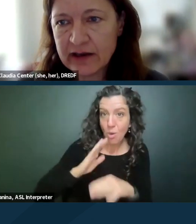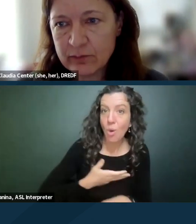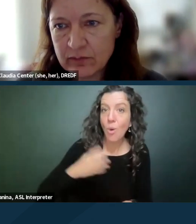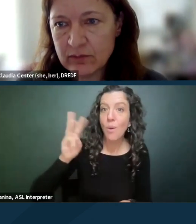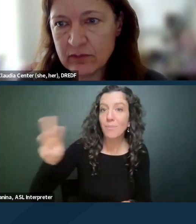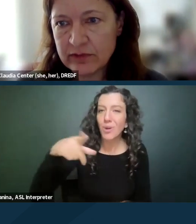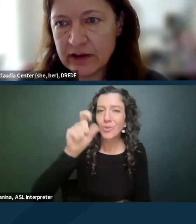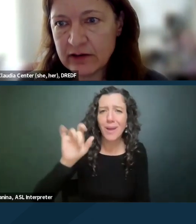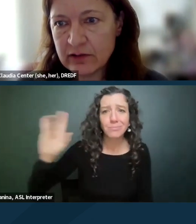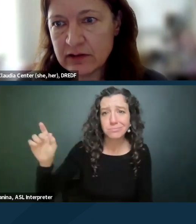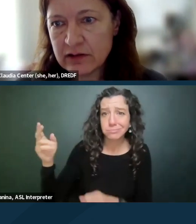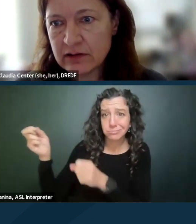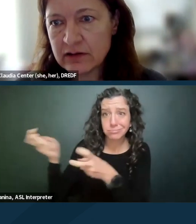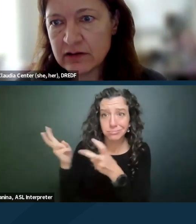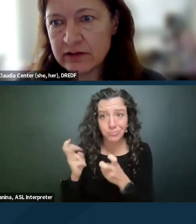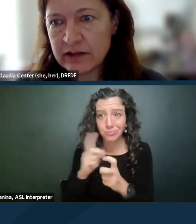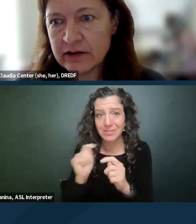and the